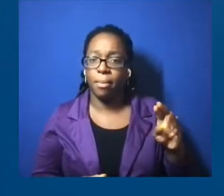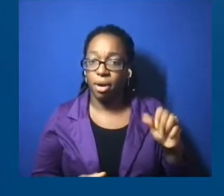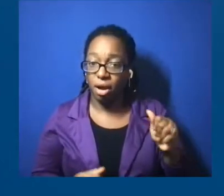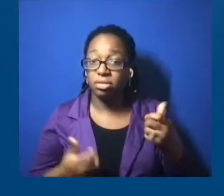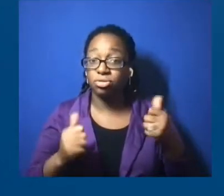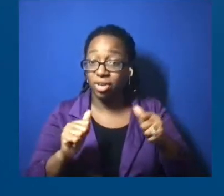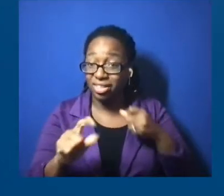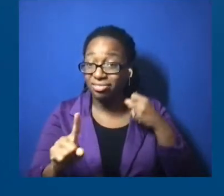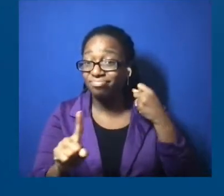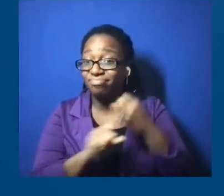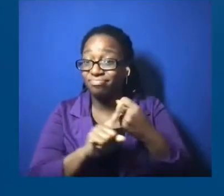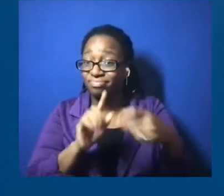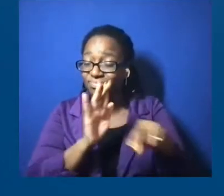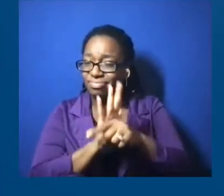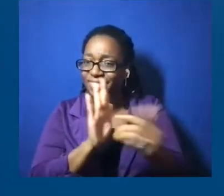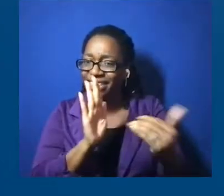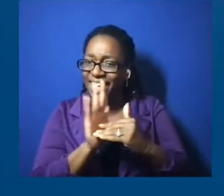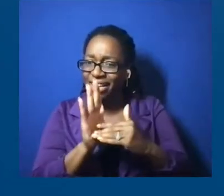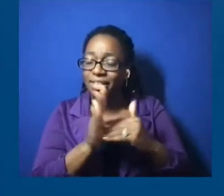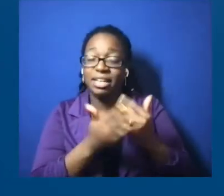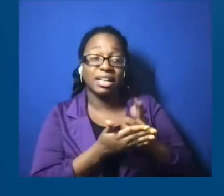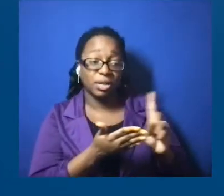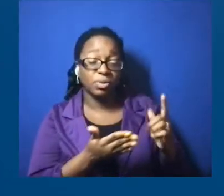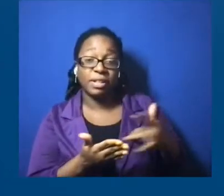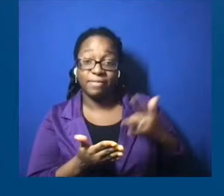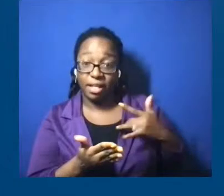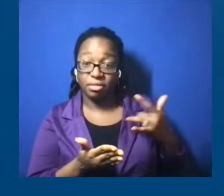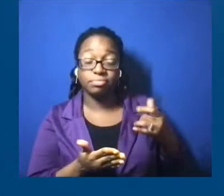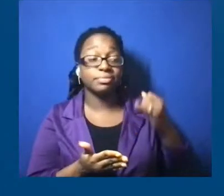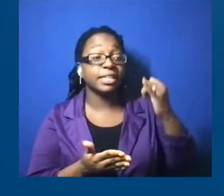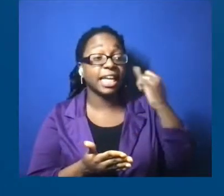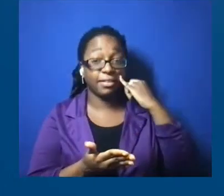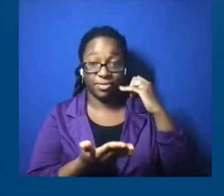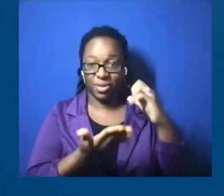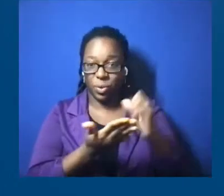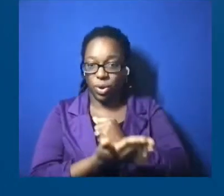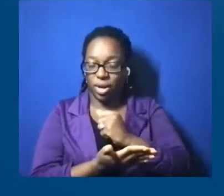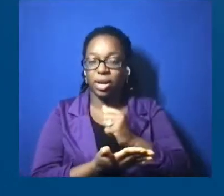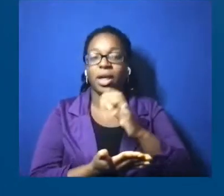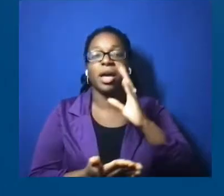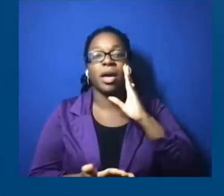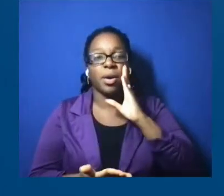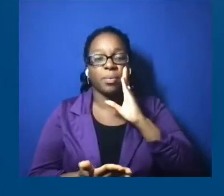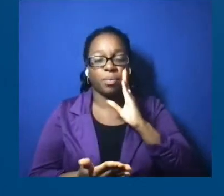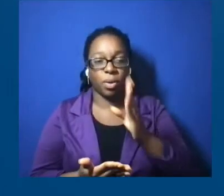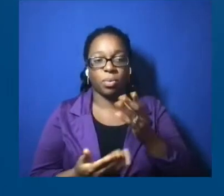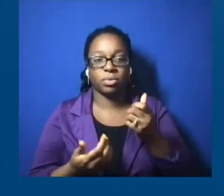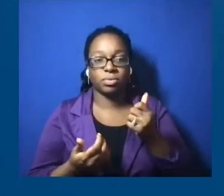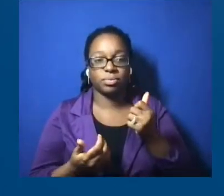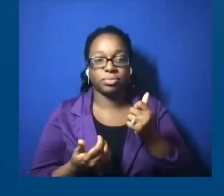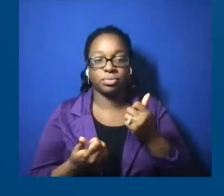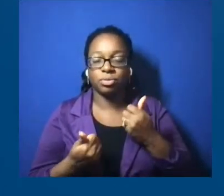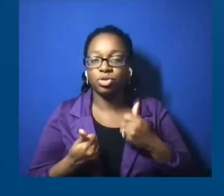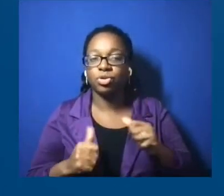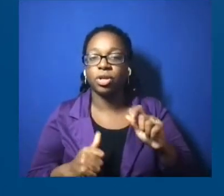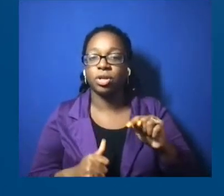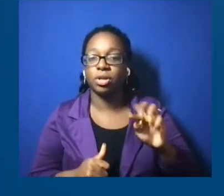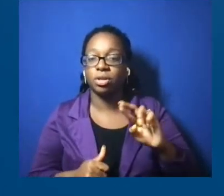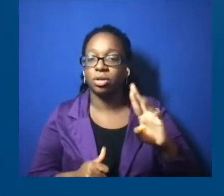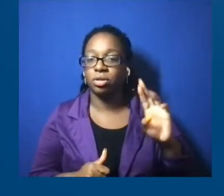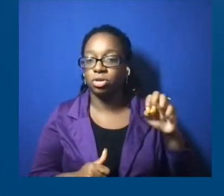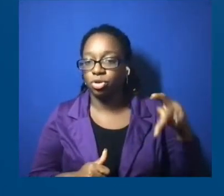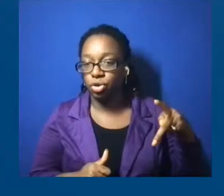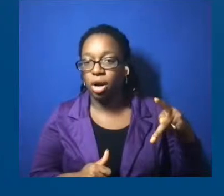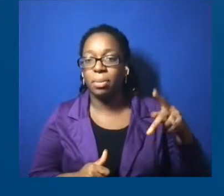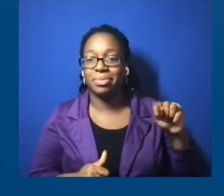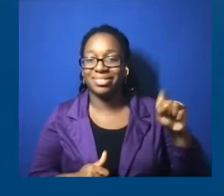Just last week, Republicans leaders said if they get their way, they're going to extend the Trump tax cuts, which go out of existence in 2